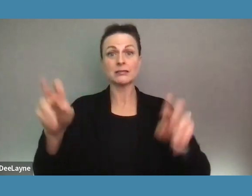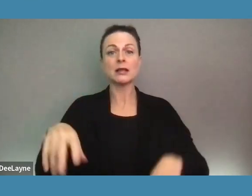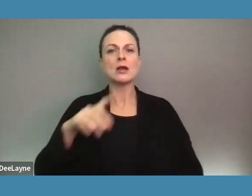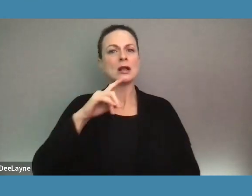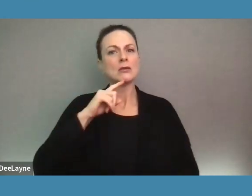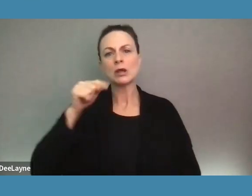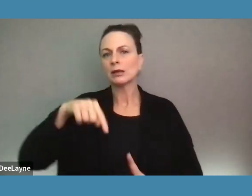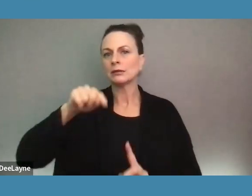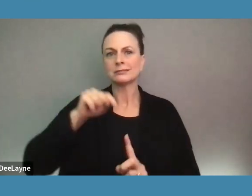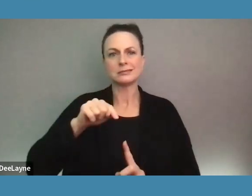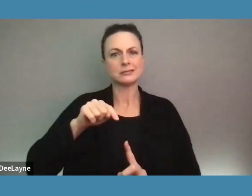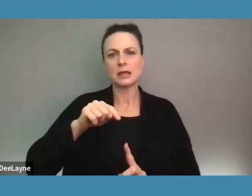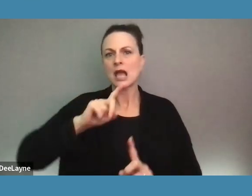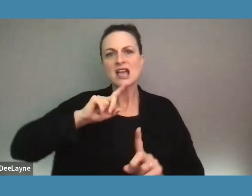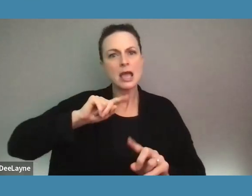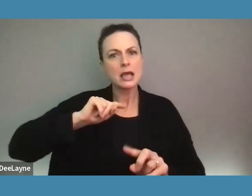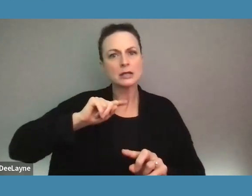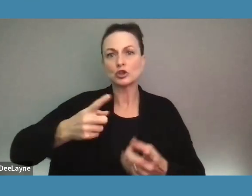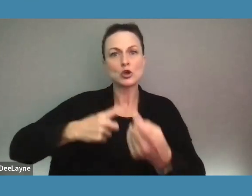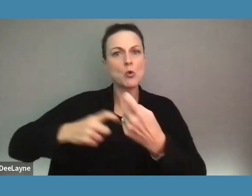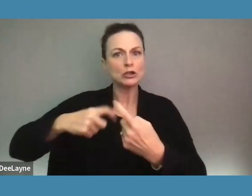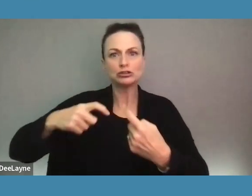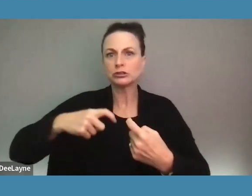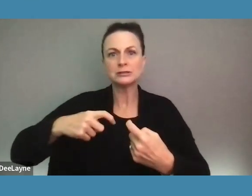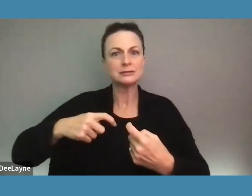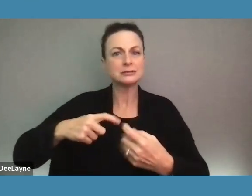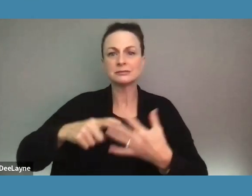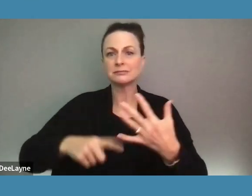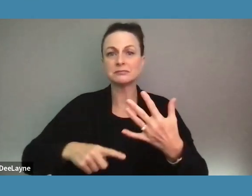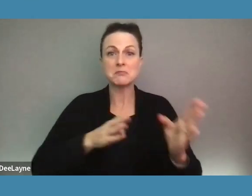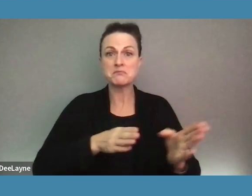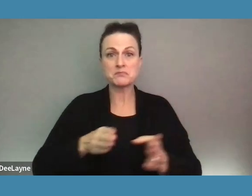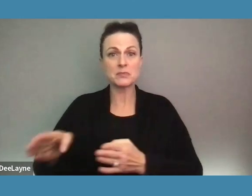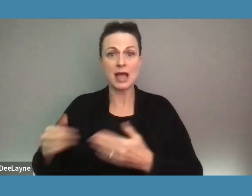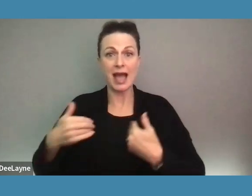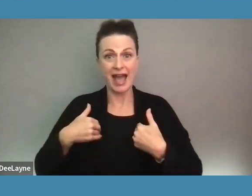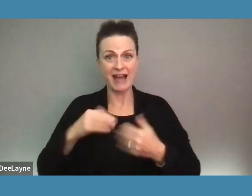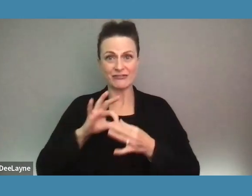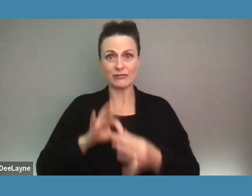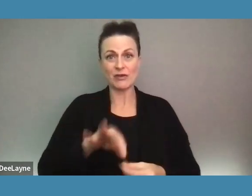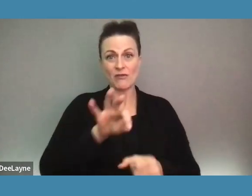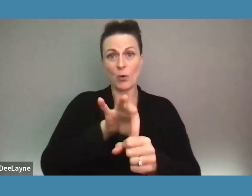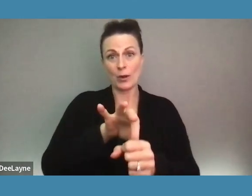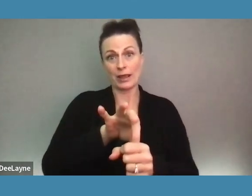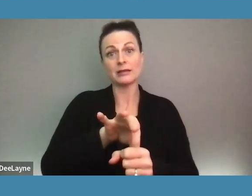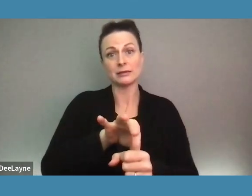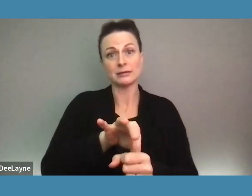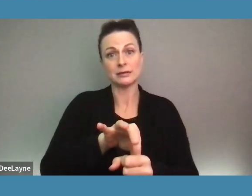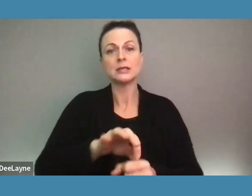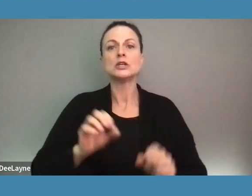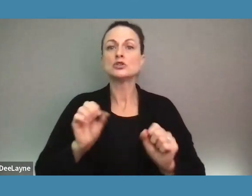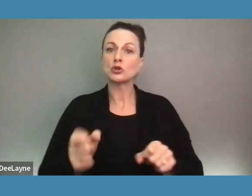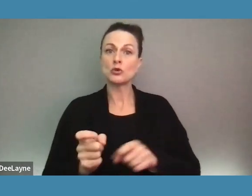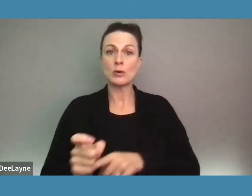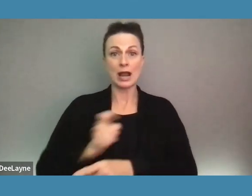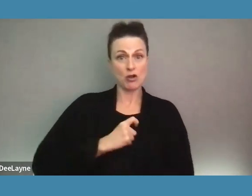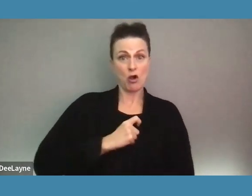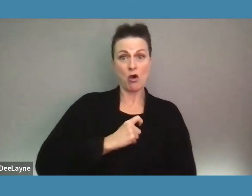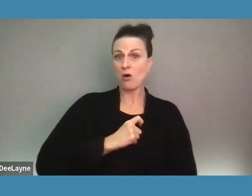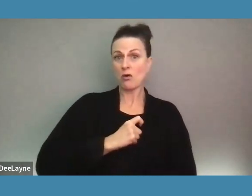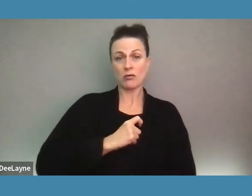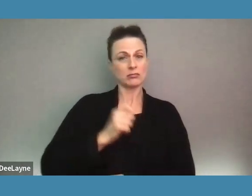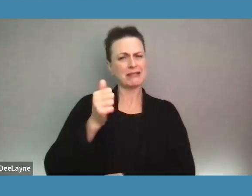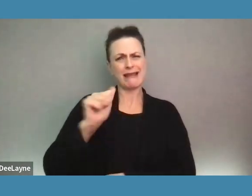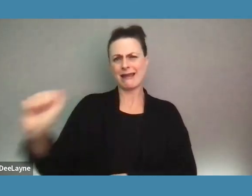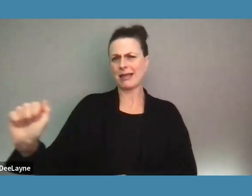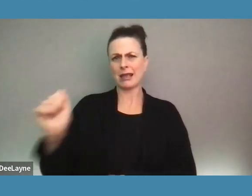to help and answer any questions that individuals have around voting. So you can call us really with